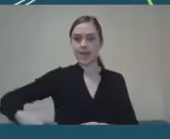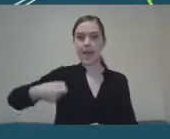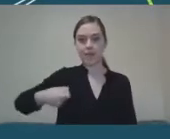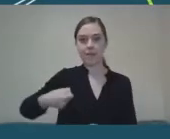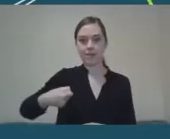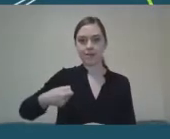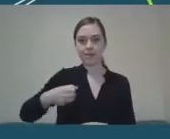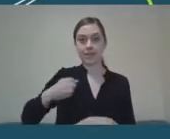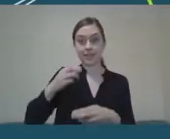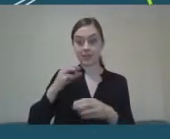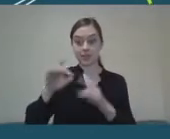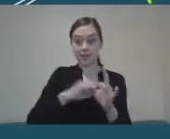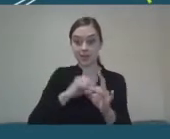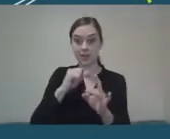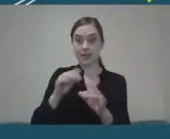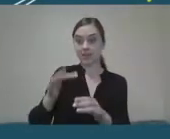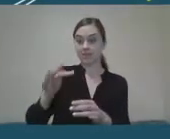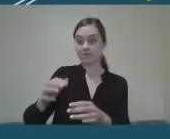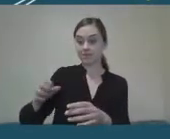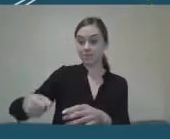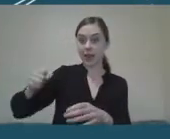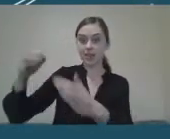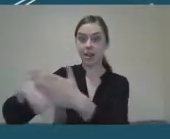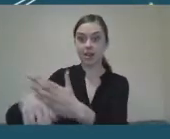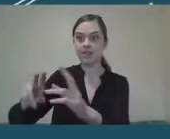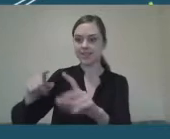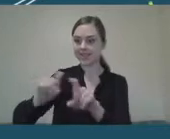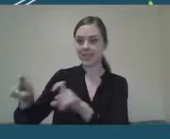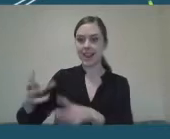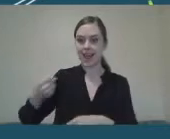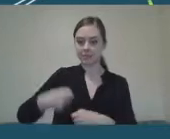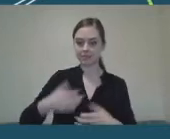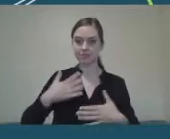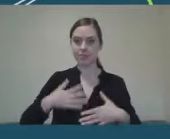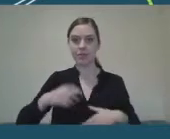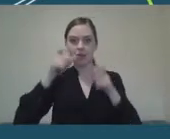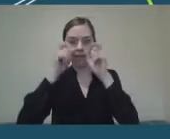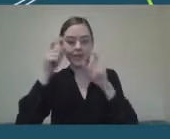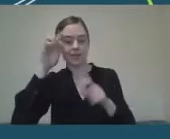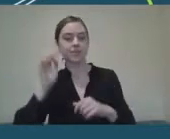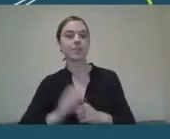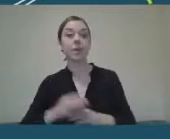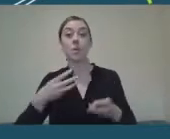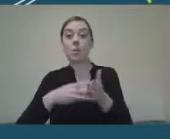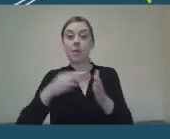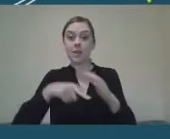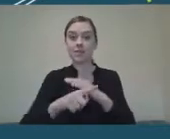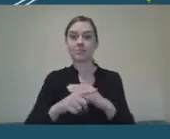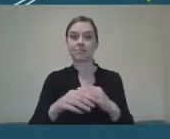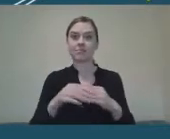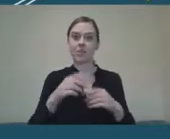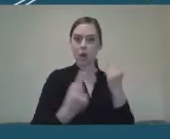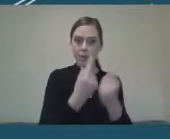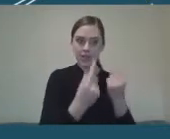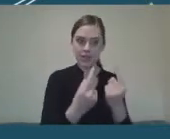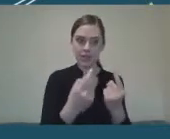journey. When I'm at a competition, I always bring a spare pair of goggles, a spare hat, a spare pair of